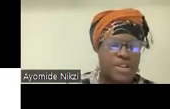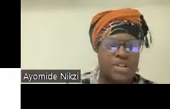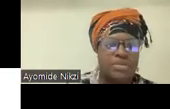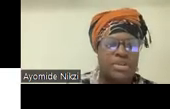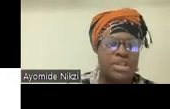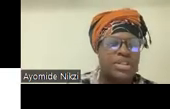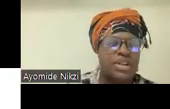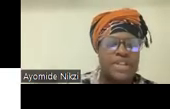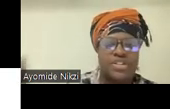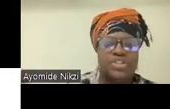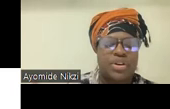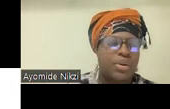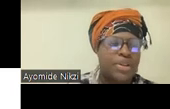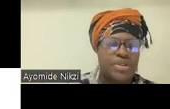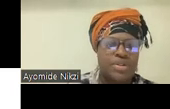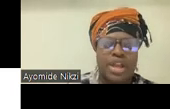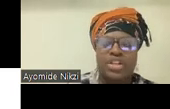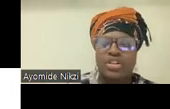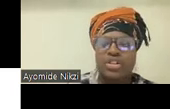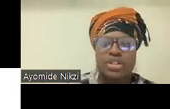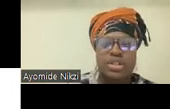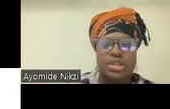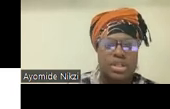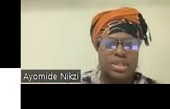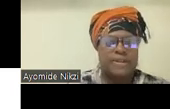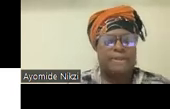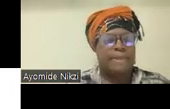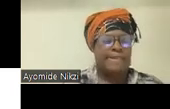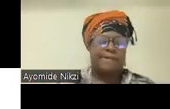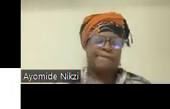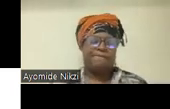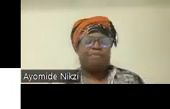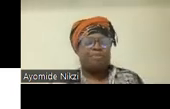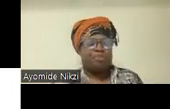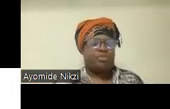over the stuff that's just general and there's no track changes.